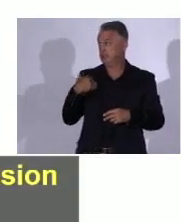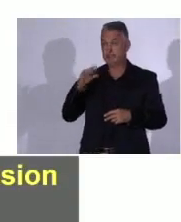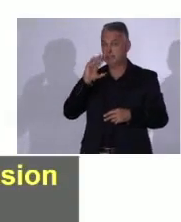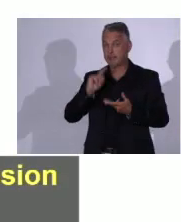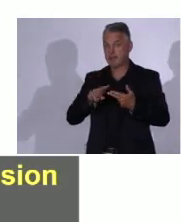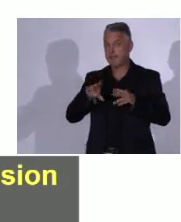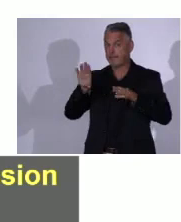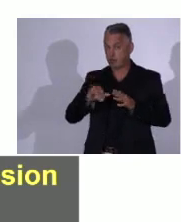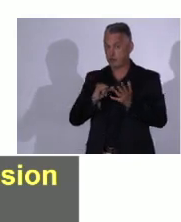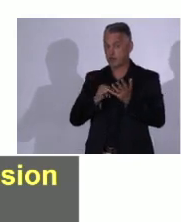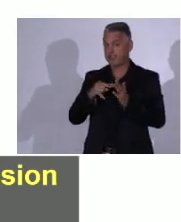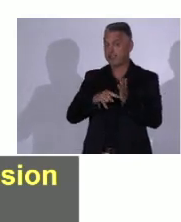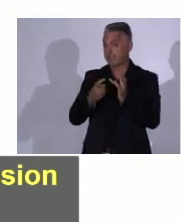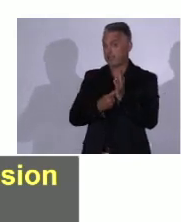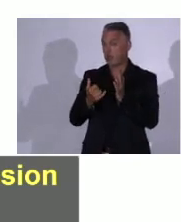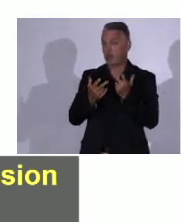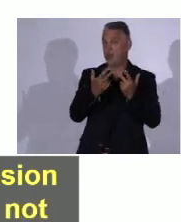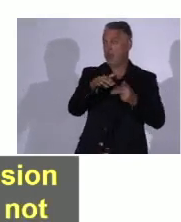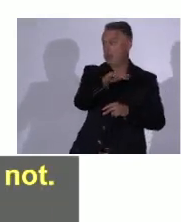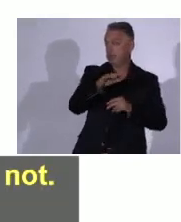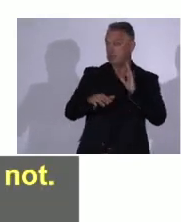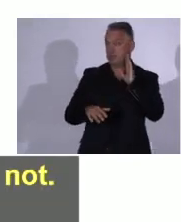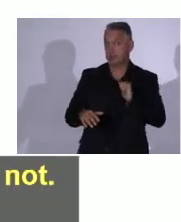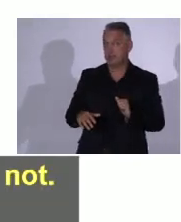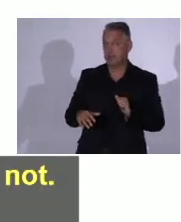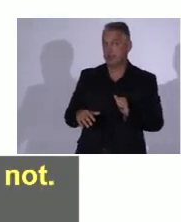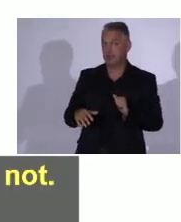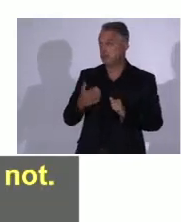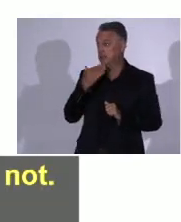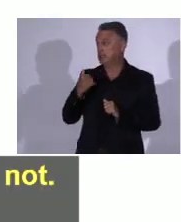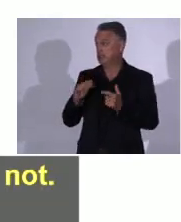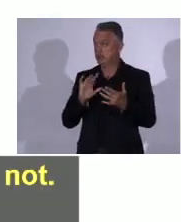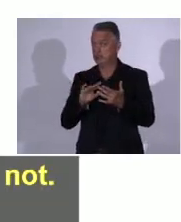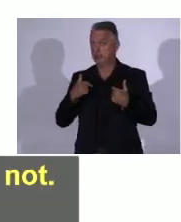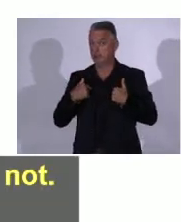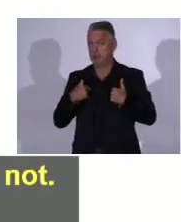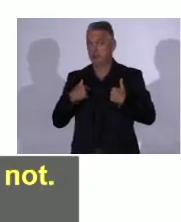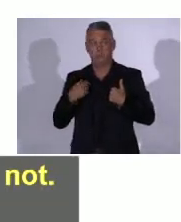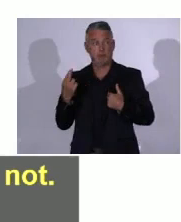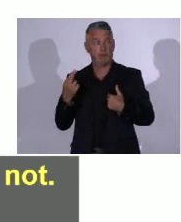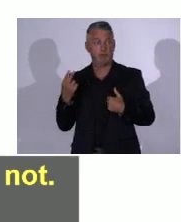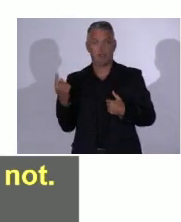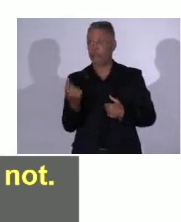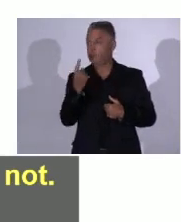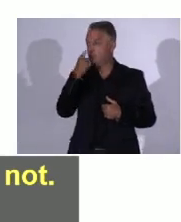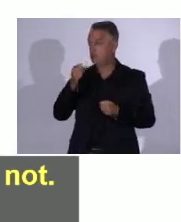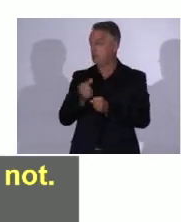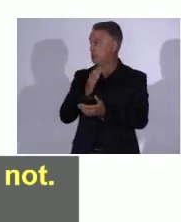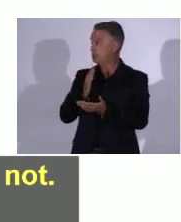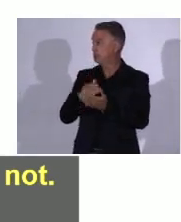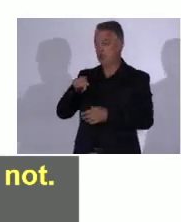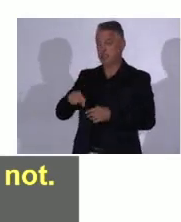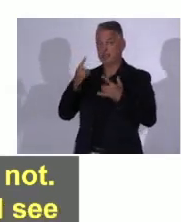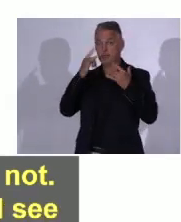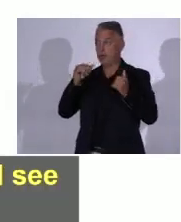sector or not. As I said, it's a new area for me, but please get in touch, and hopefully we'll see this pilot get